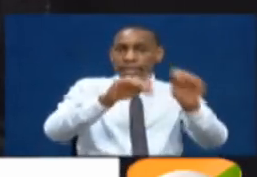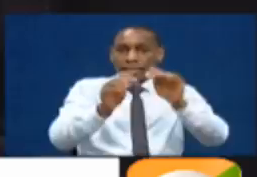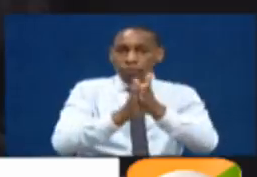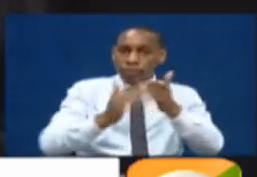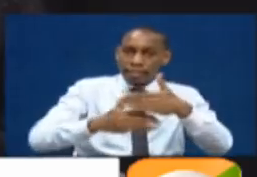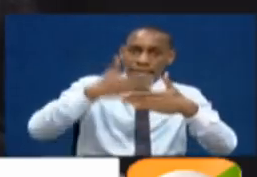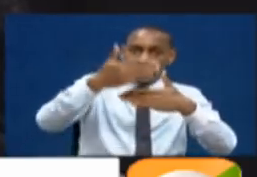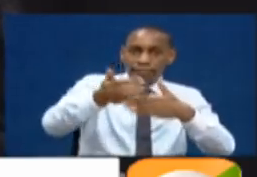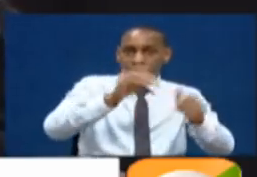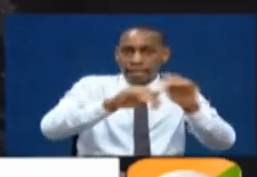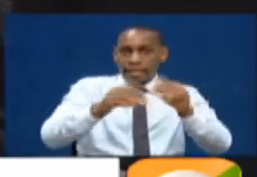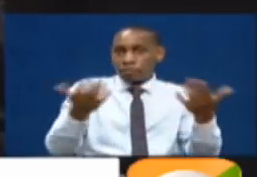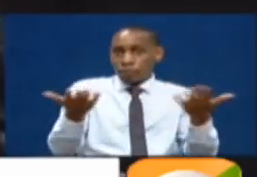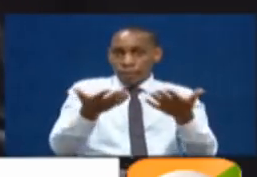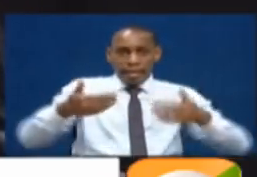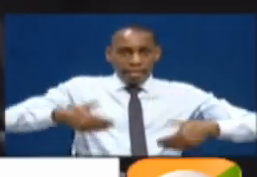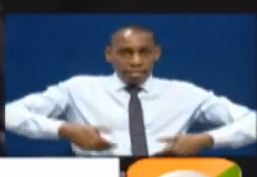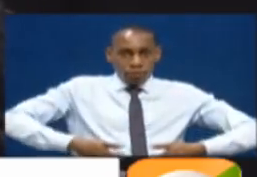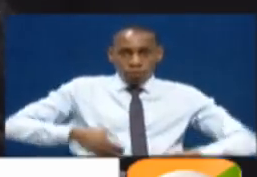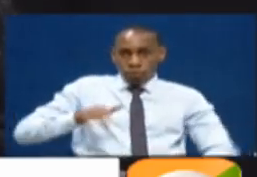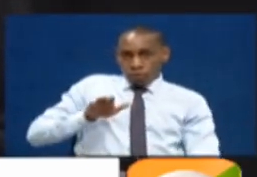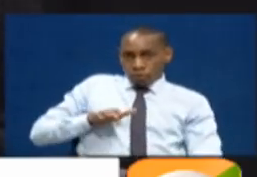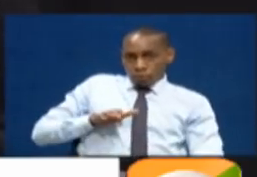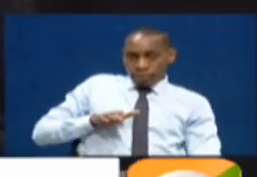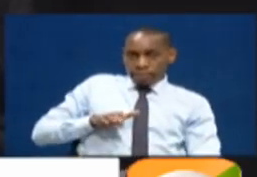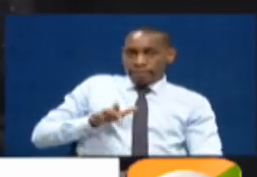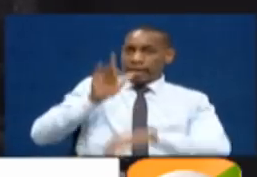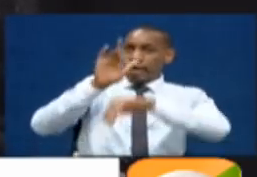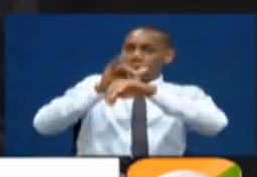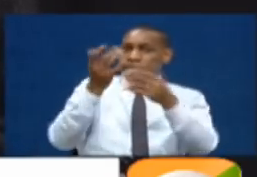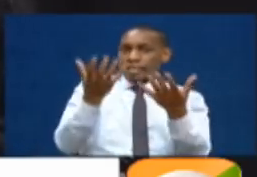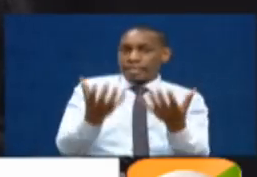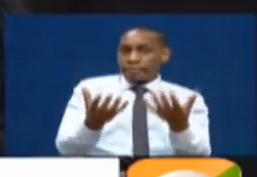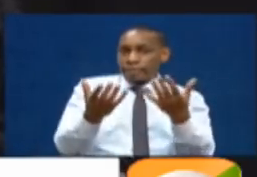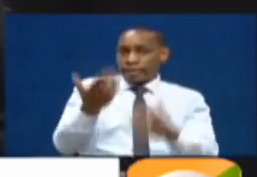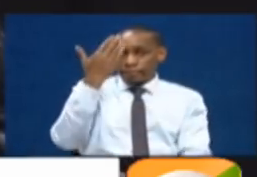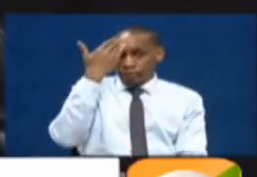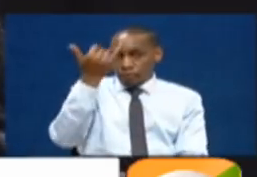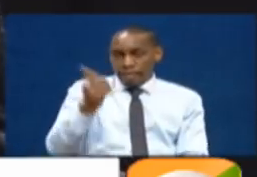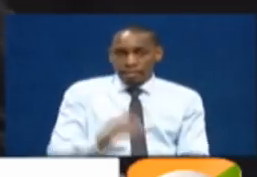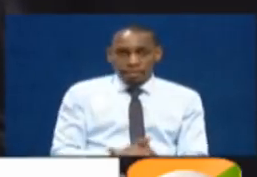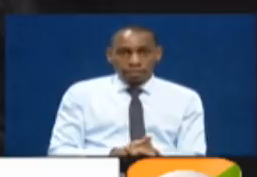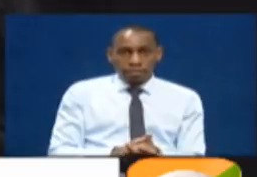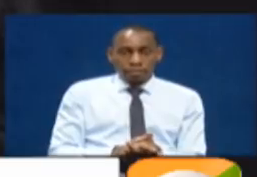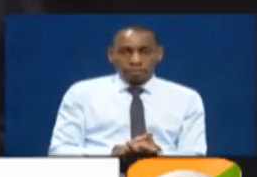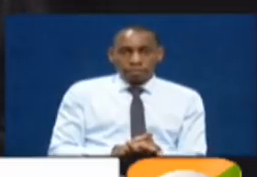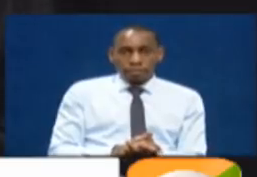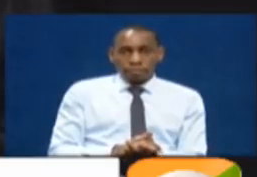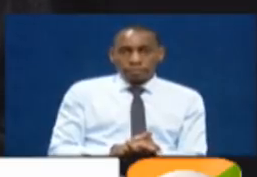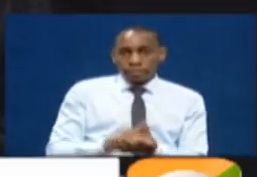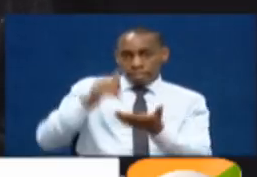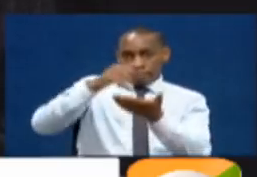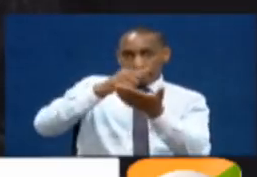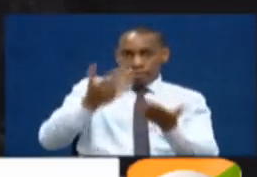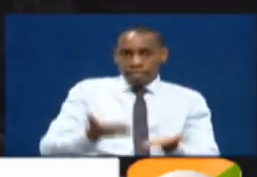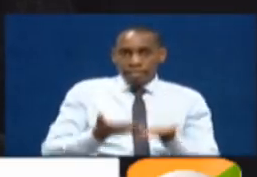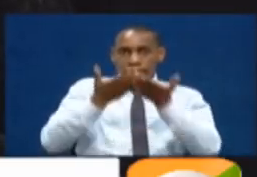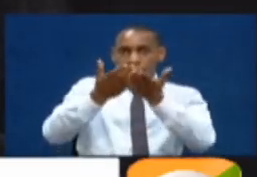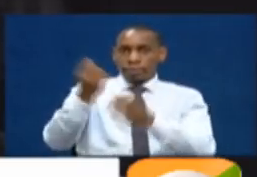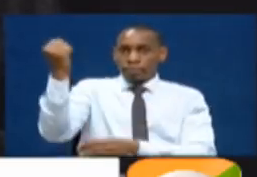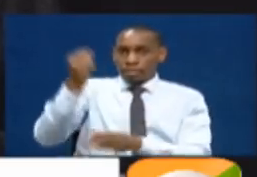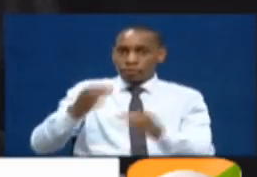after, where the youth women are most affected because they become the conduits into delivering the political